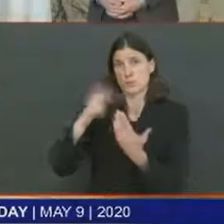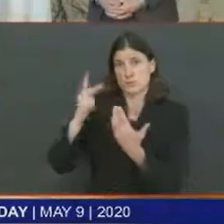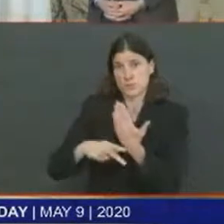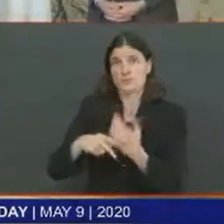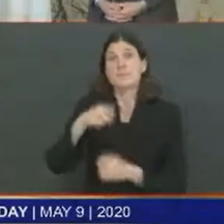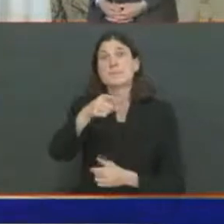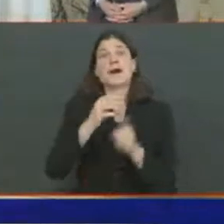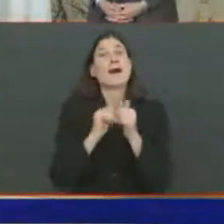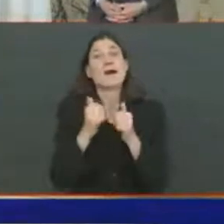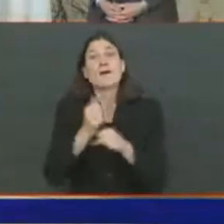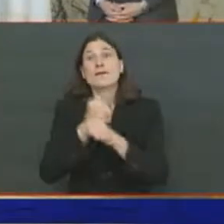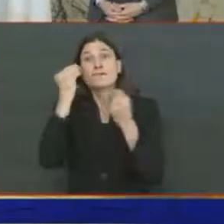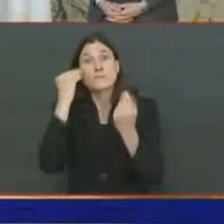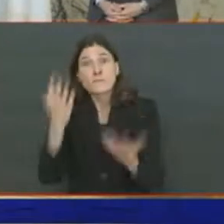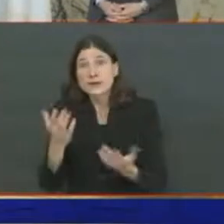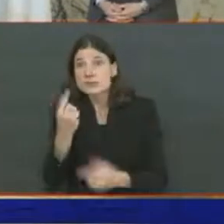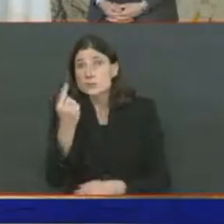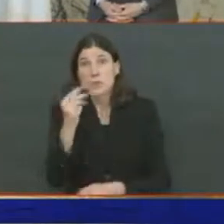free, at